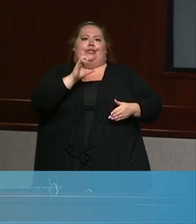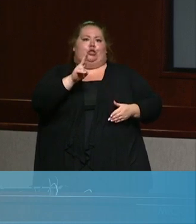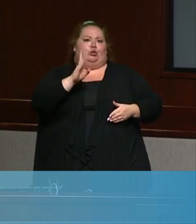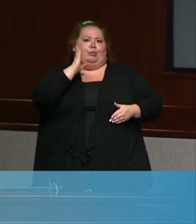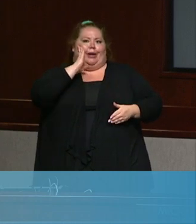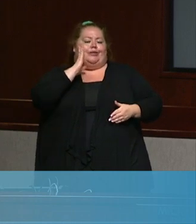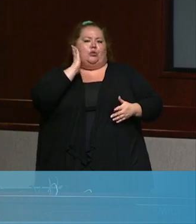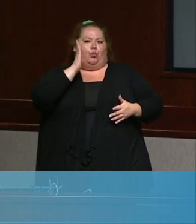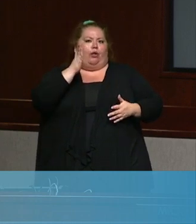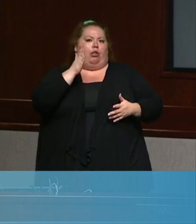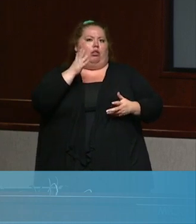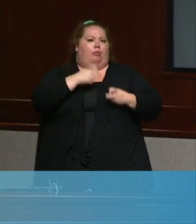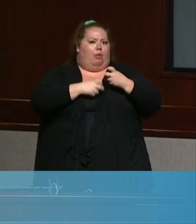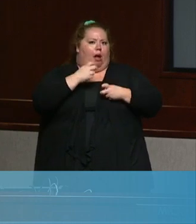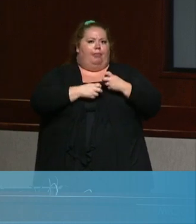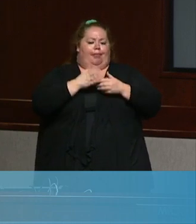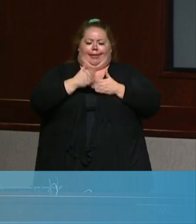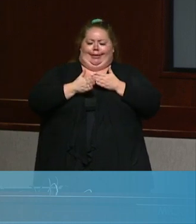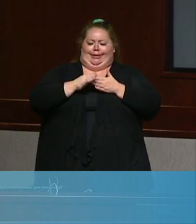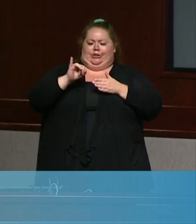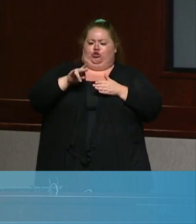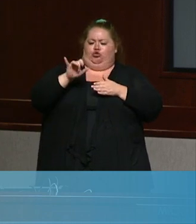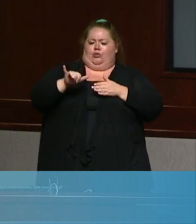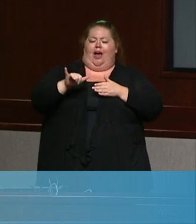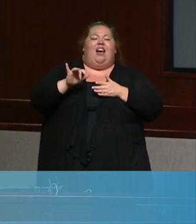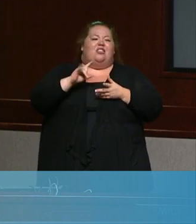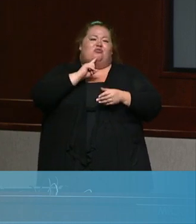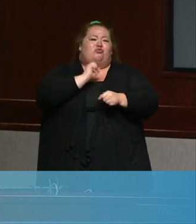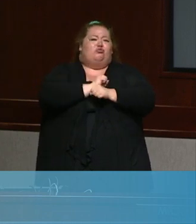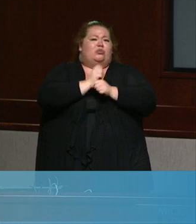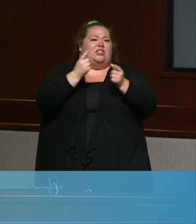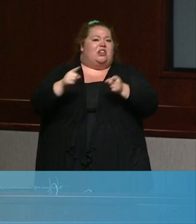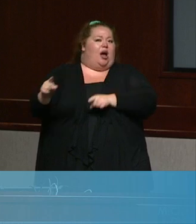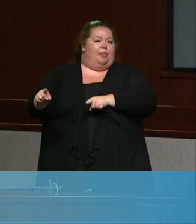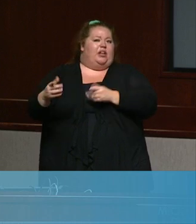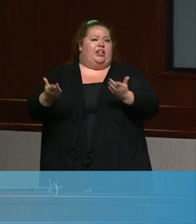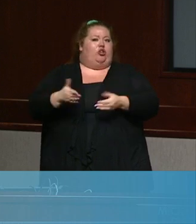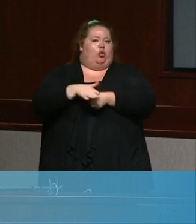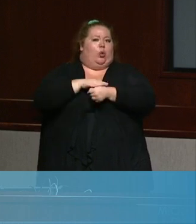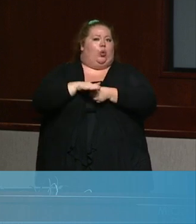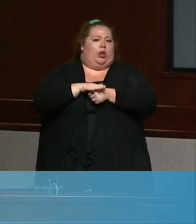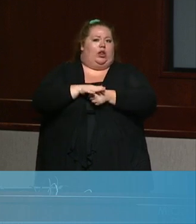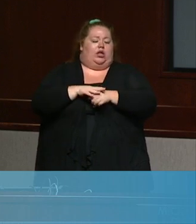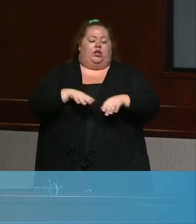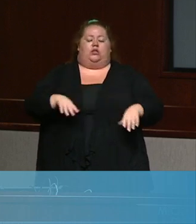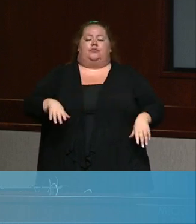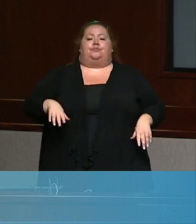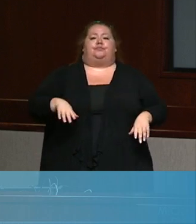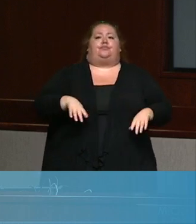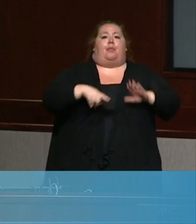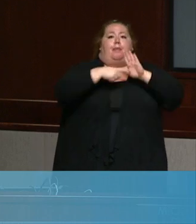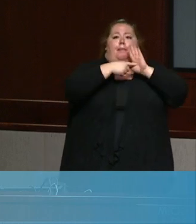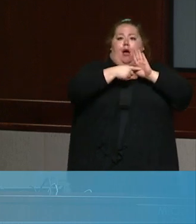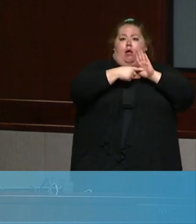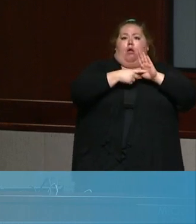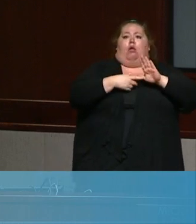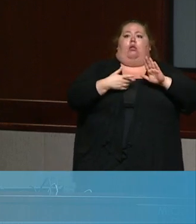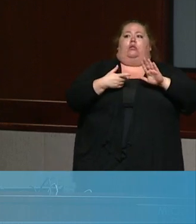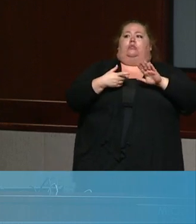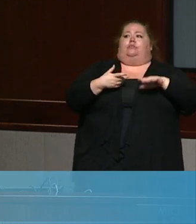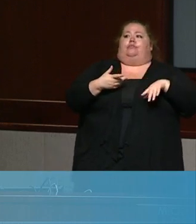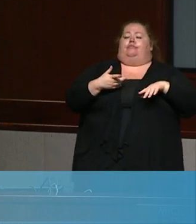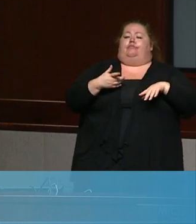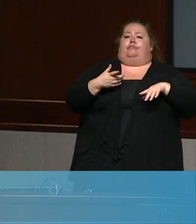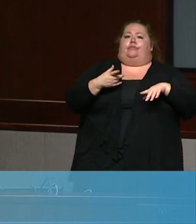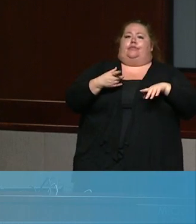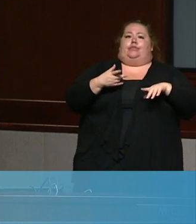come true for us here locally. Now, the model shows that we are not going to